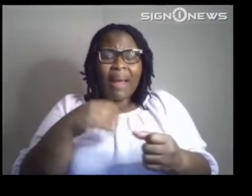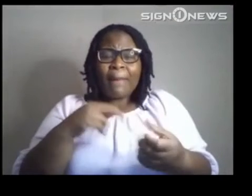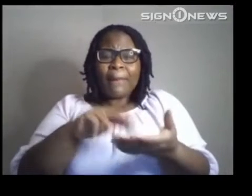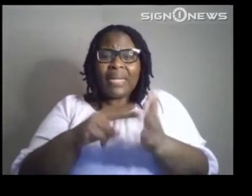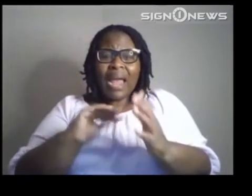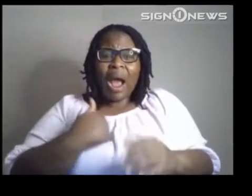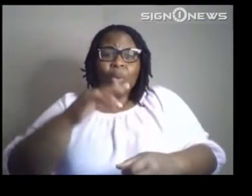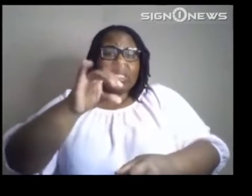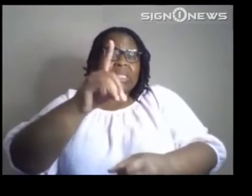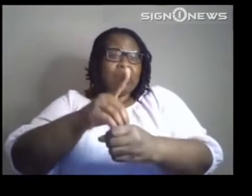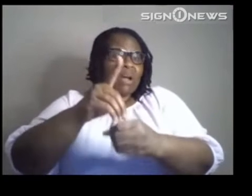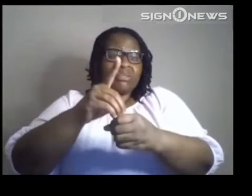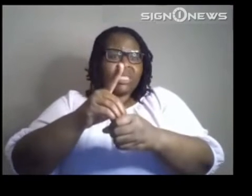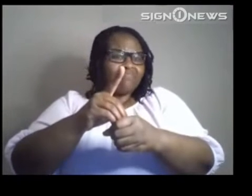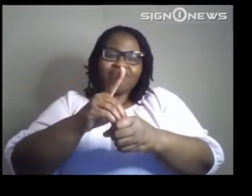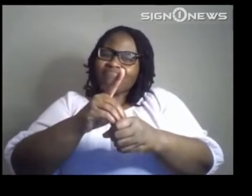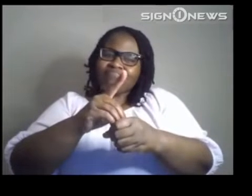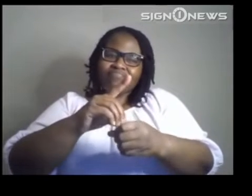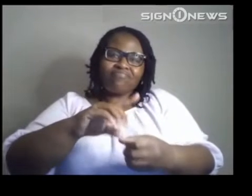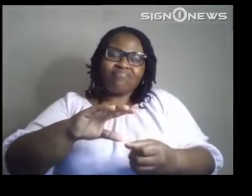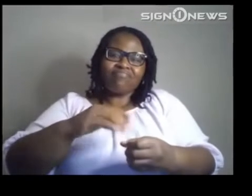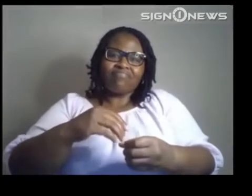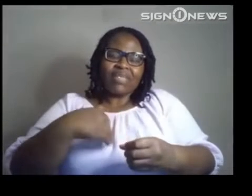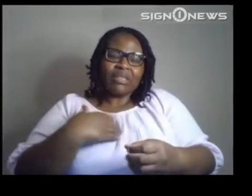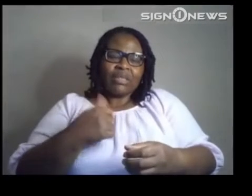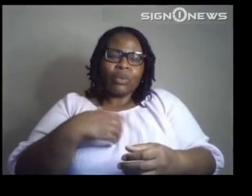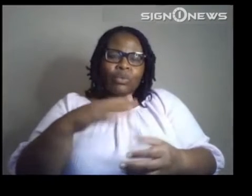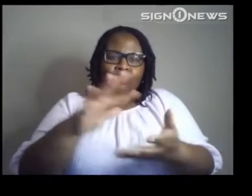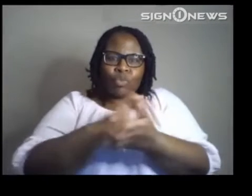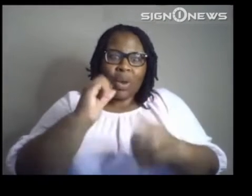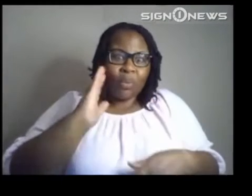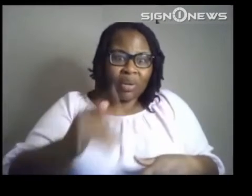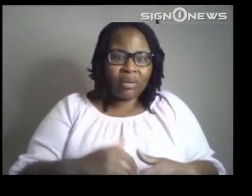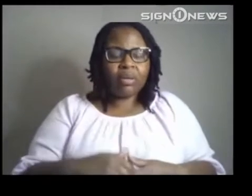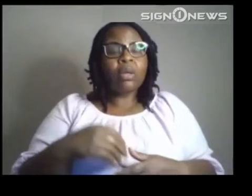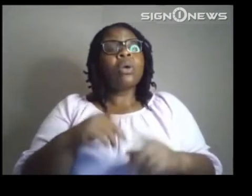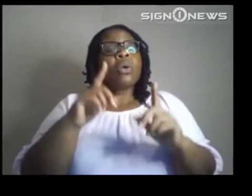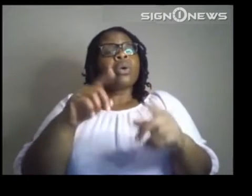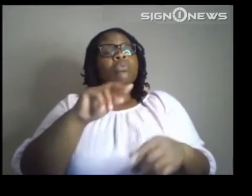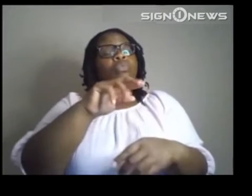Go to SaveMyVoteGA.com